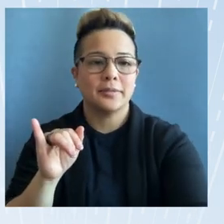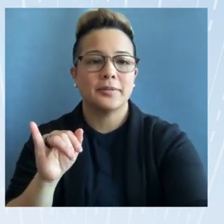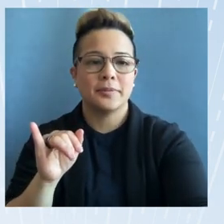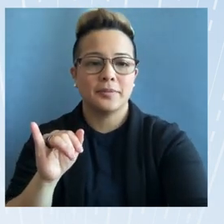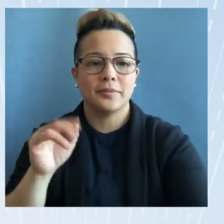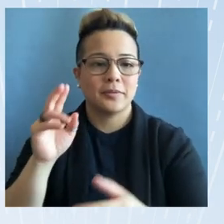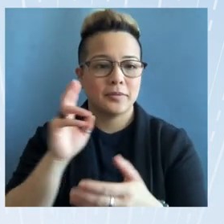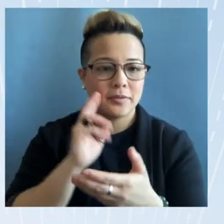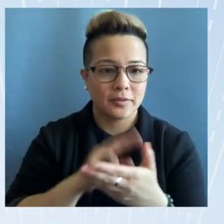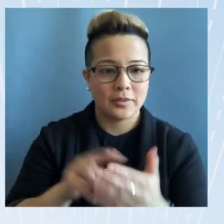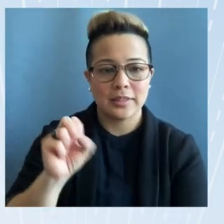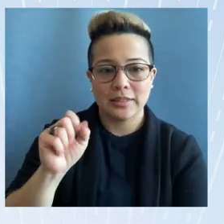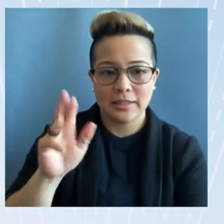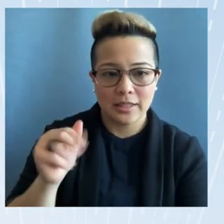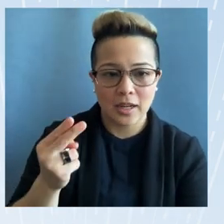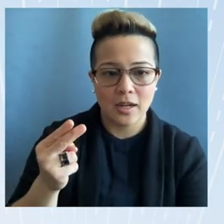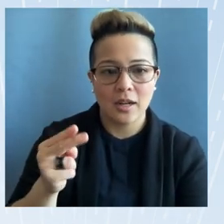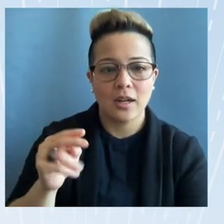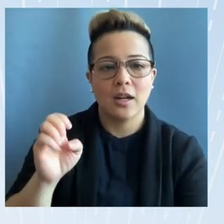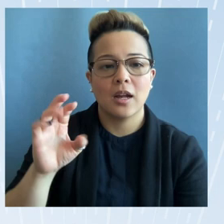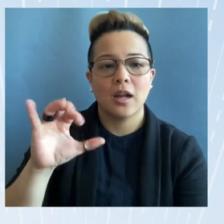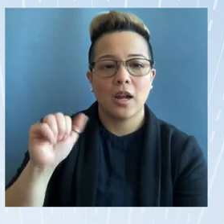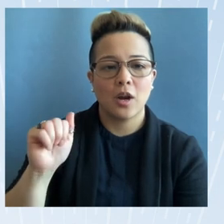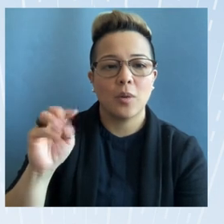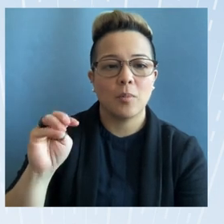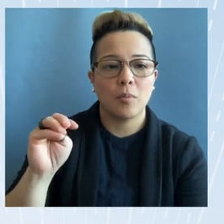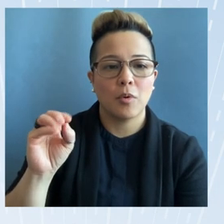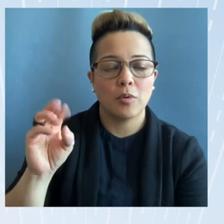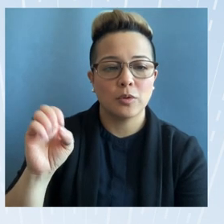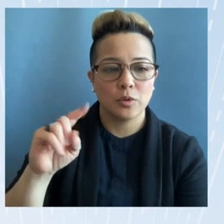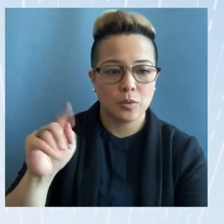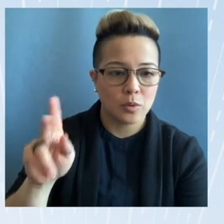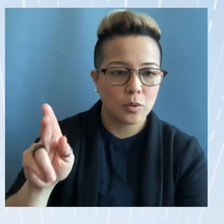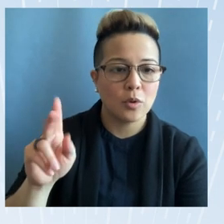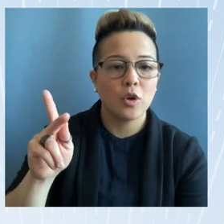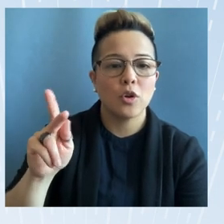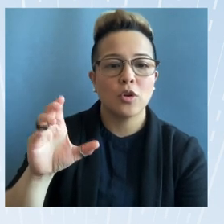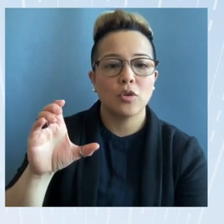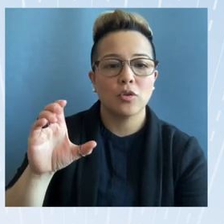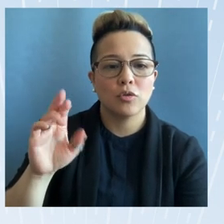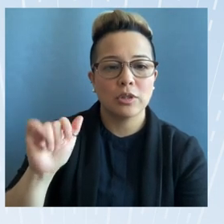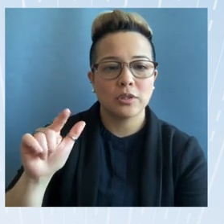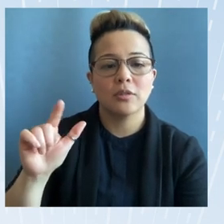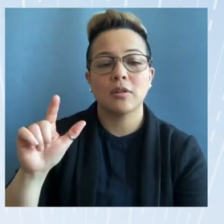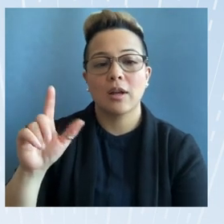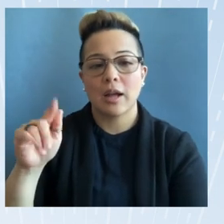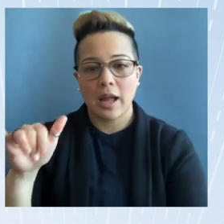Secretary Becerra, Erica Morotsuku, Crystal Kai, and the dedicated WIOMPI team.